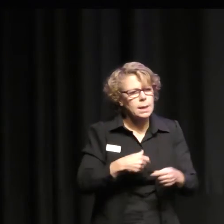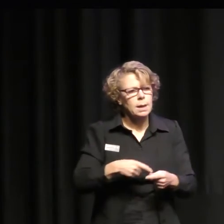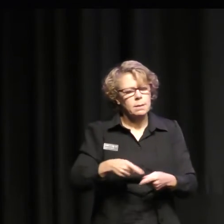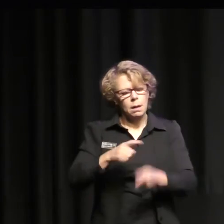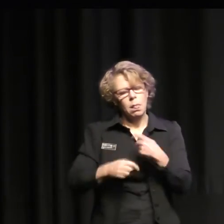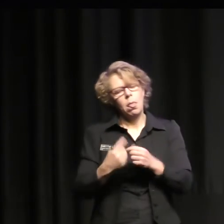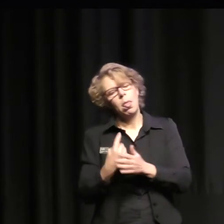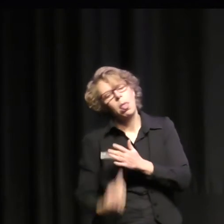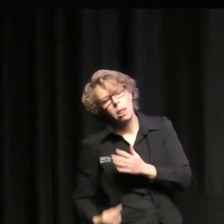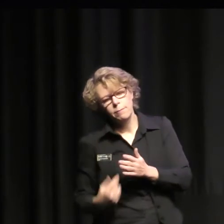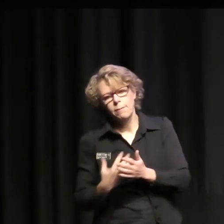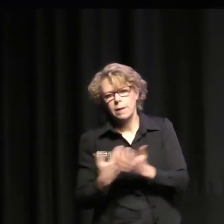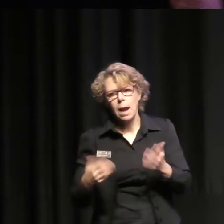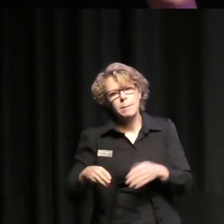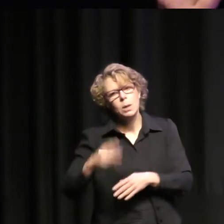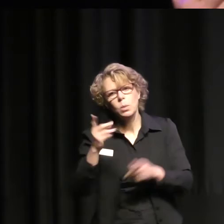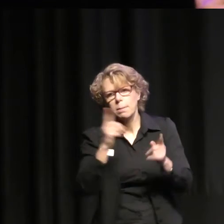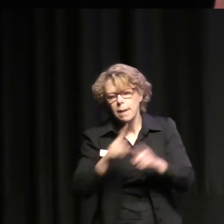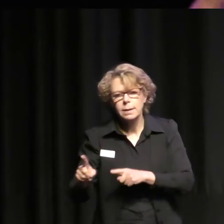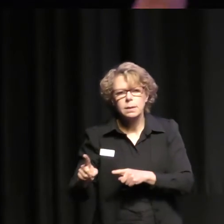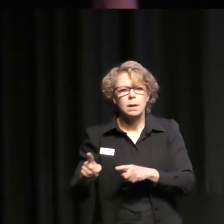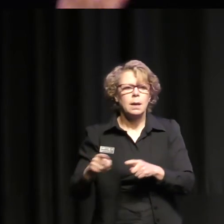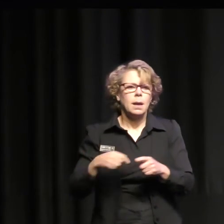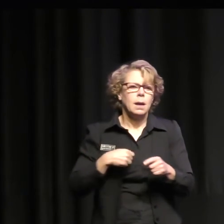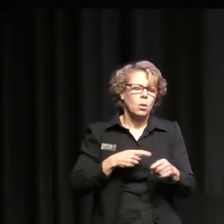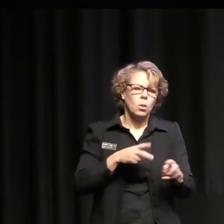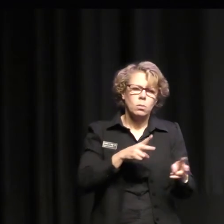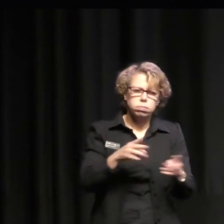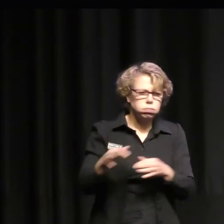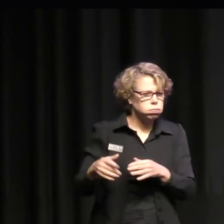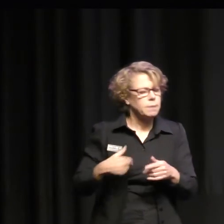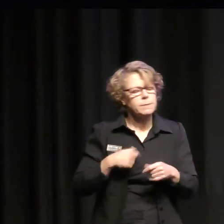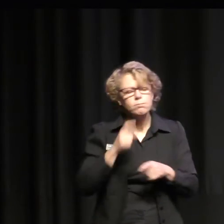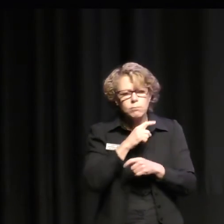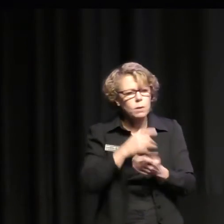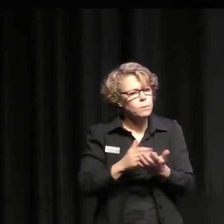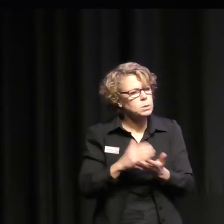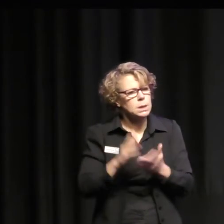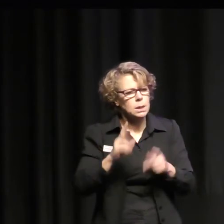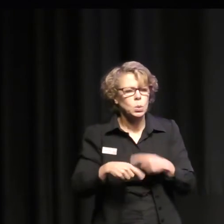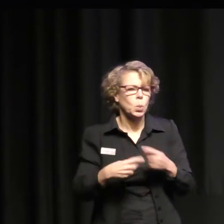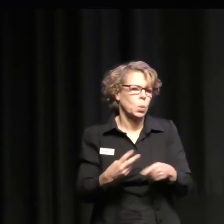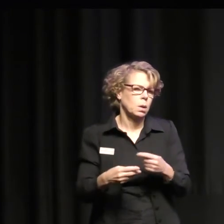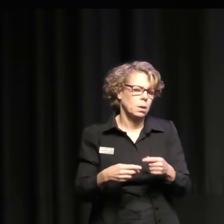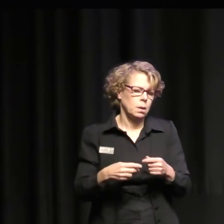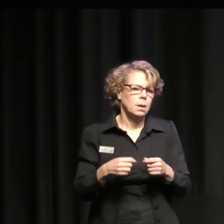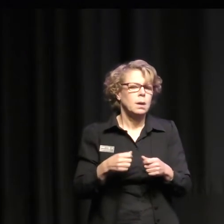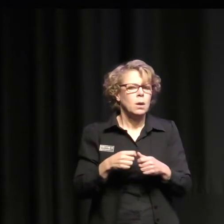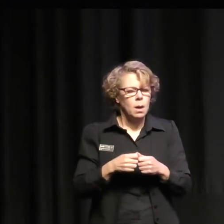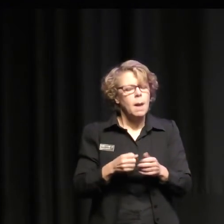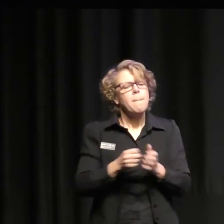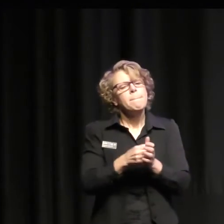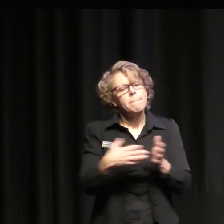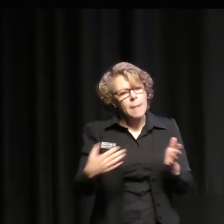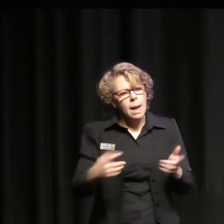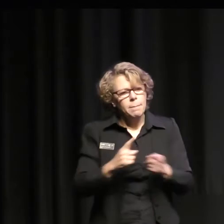for millions, while the plutocracy and the rest thrive. And it led to pressure